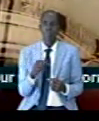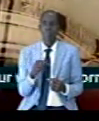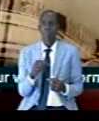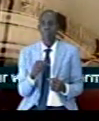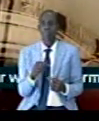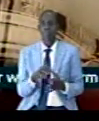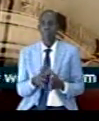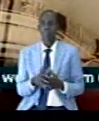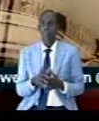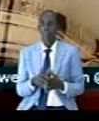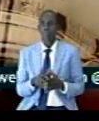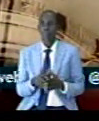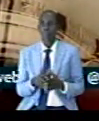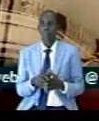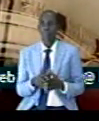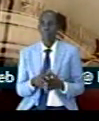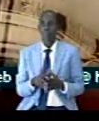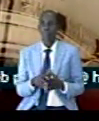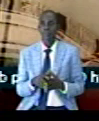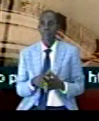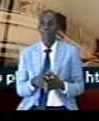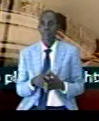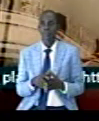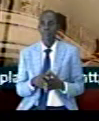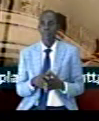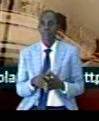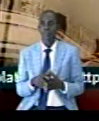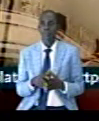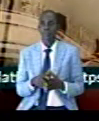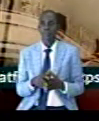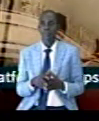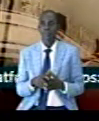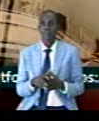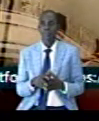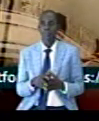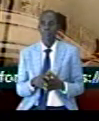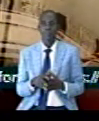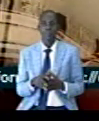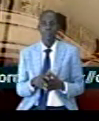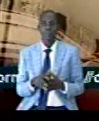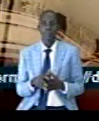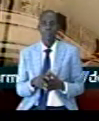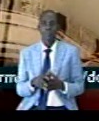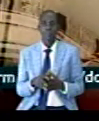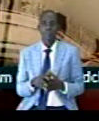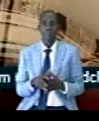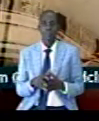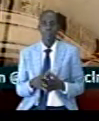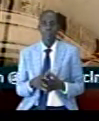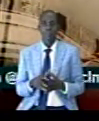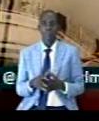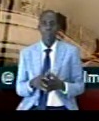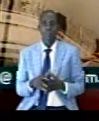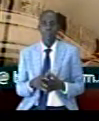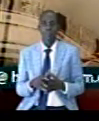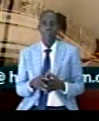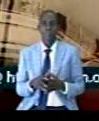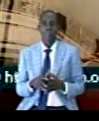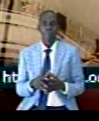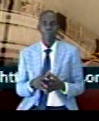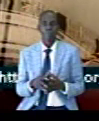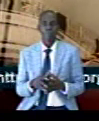her. That's how I took her to Edgar Lungu Clinic, and there was no